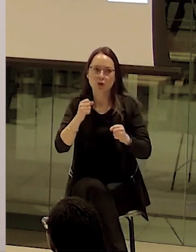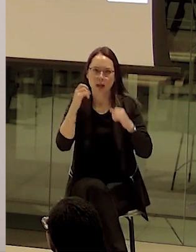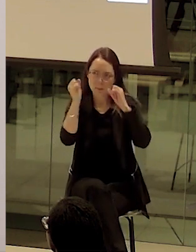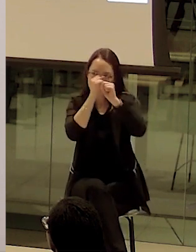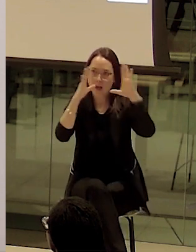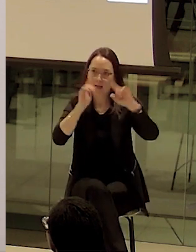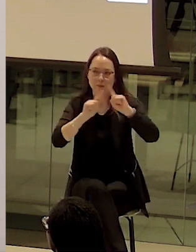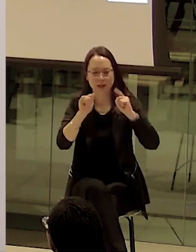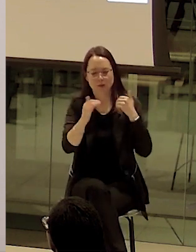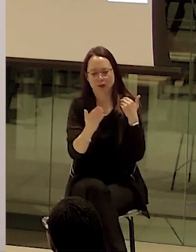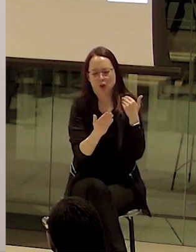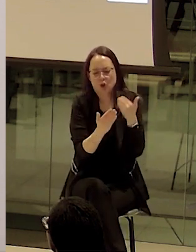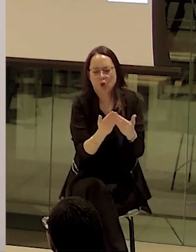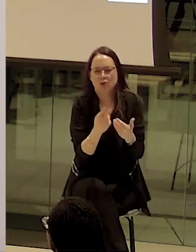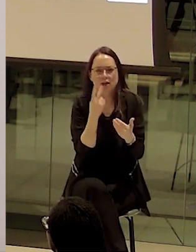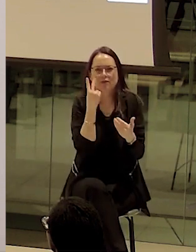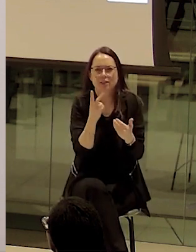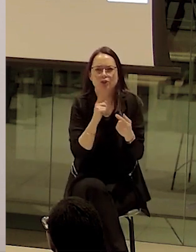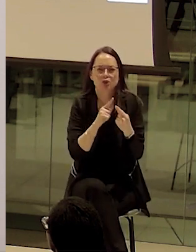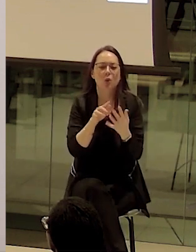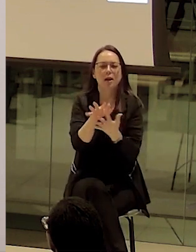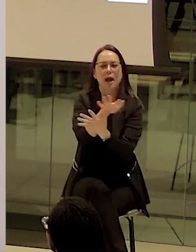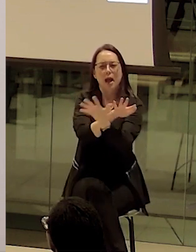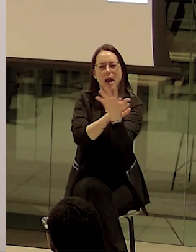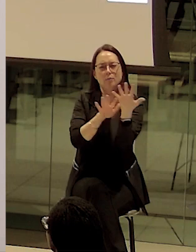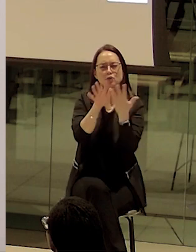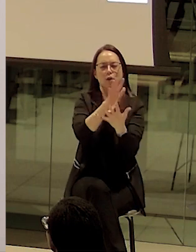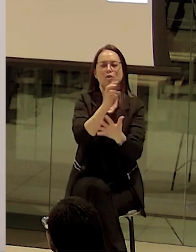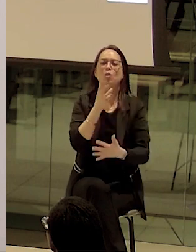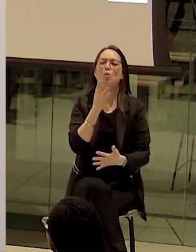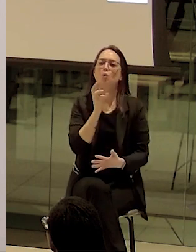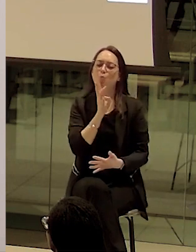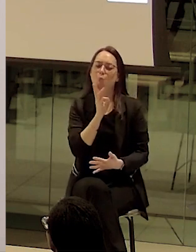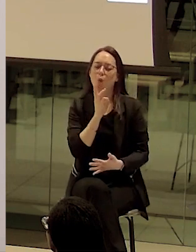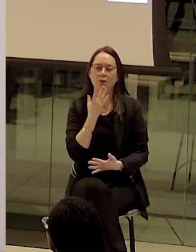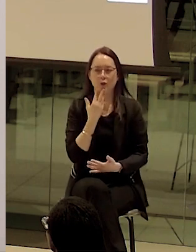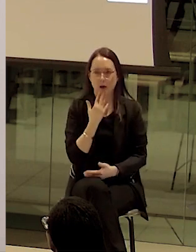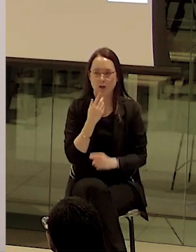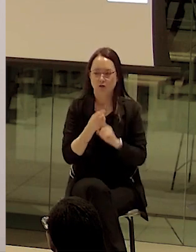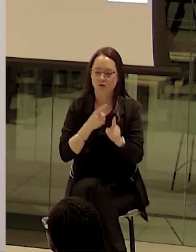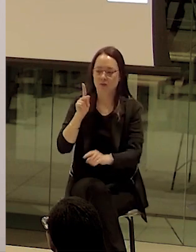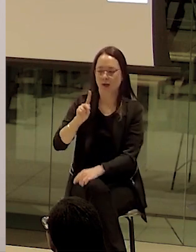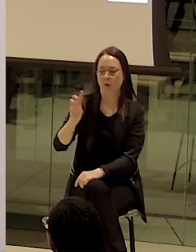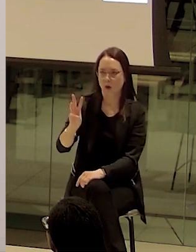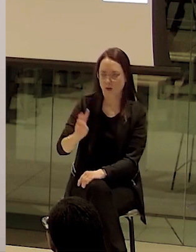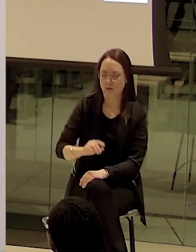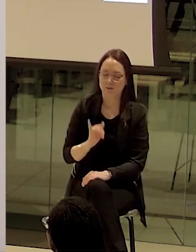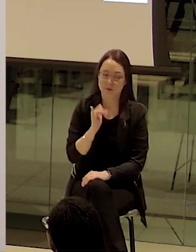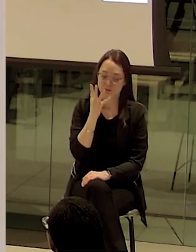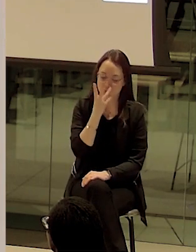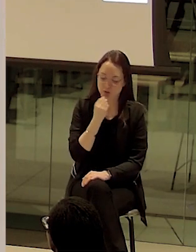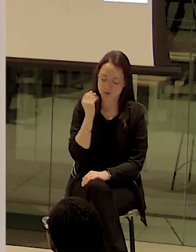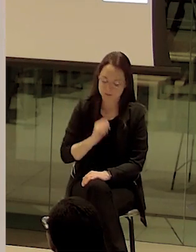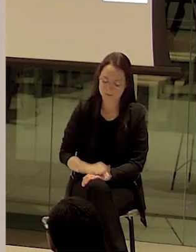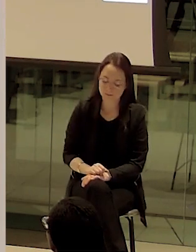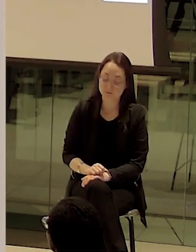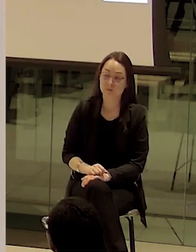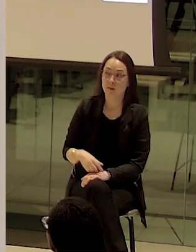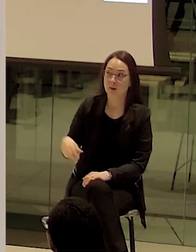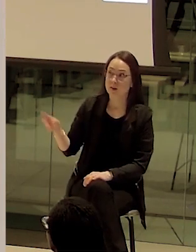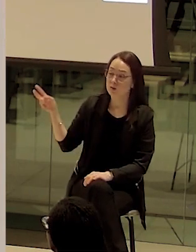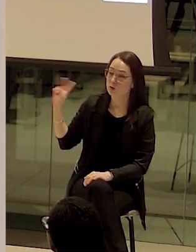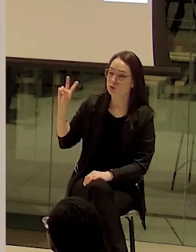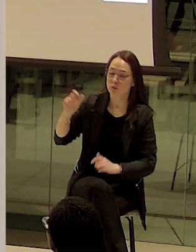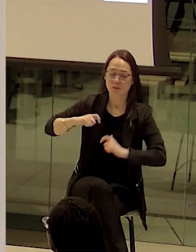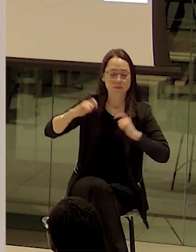like the closest I've ever seen to an abstract watercolor by Carol Walker, so I thought that was really beautiful. And these are two